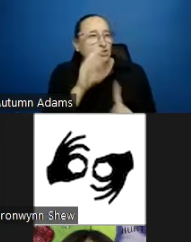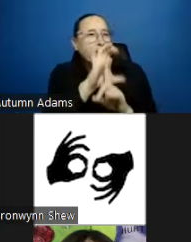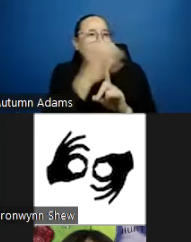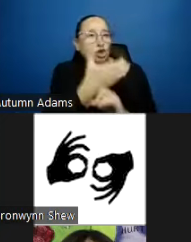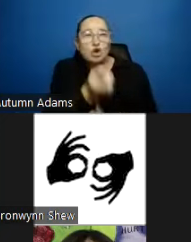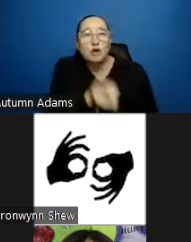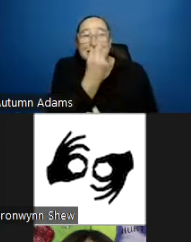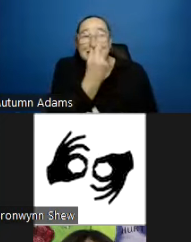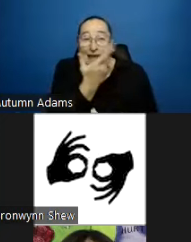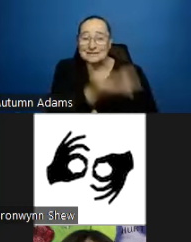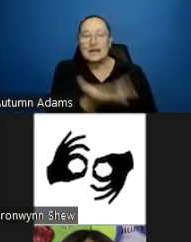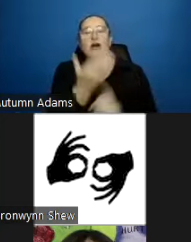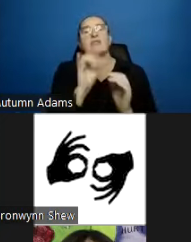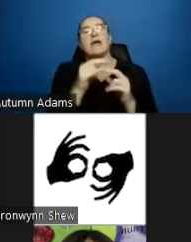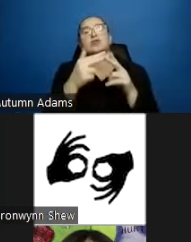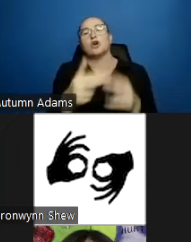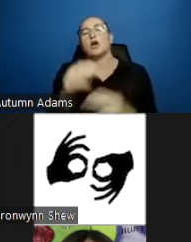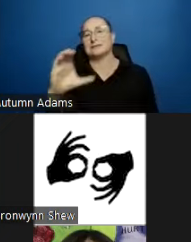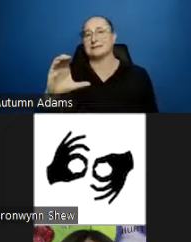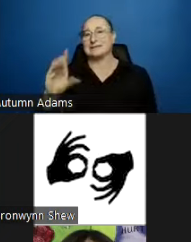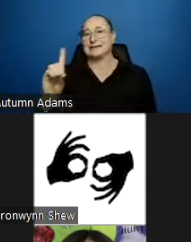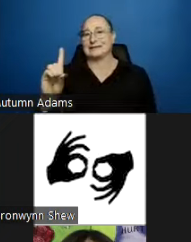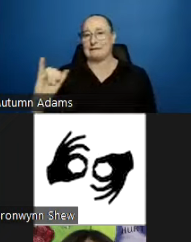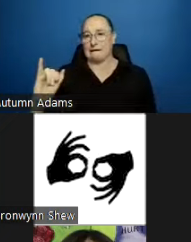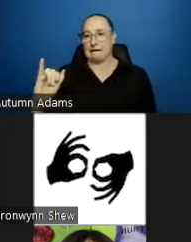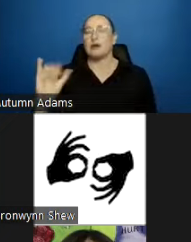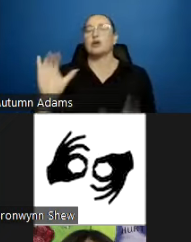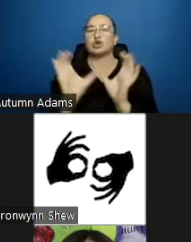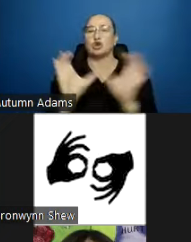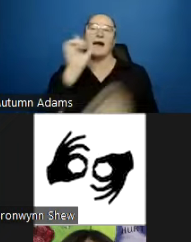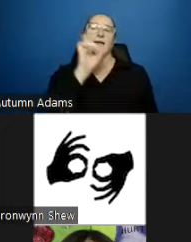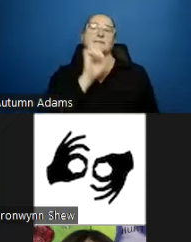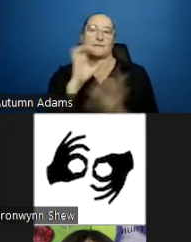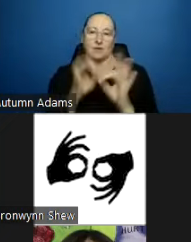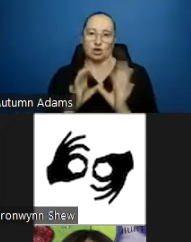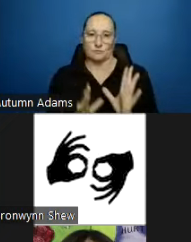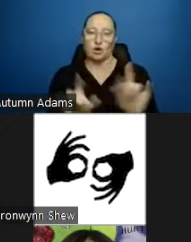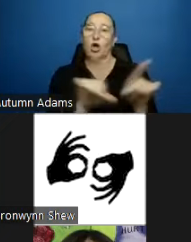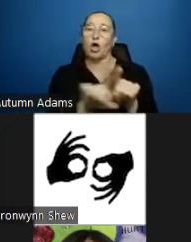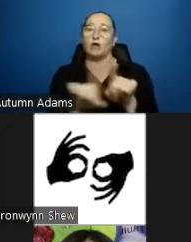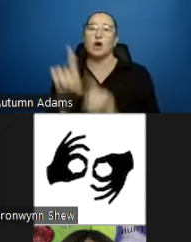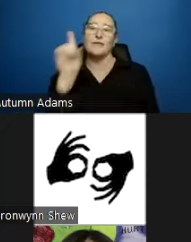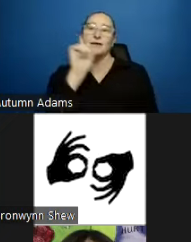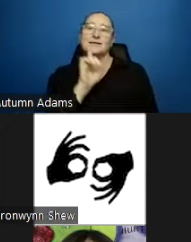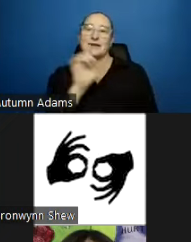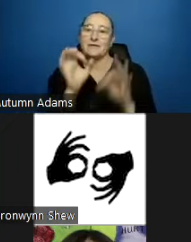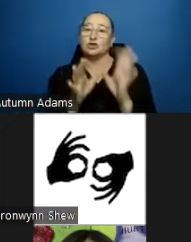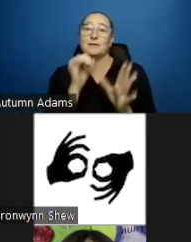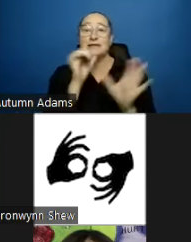there. That's called a CDI, Certified Deaf Interpreter. Also, there's a deaf interpreter who isn't